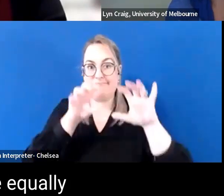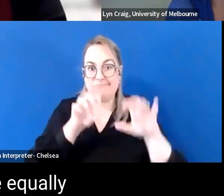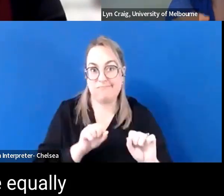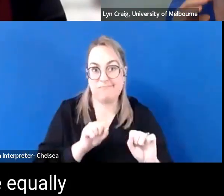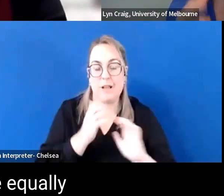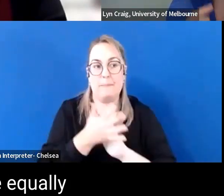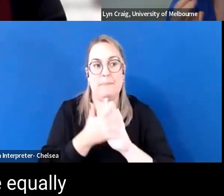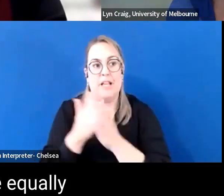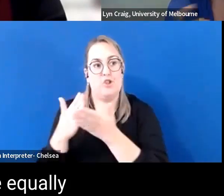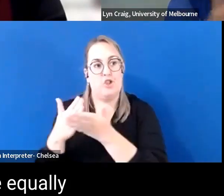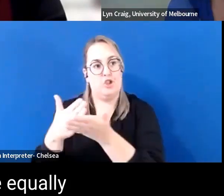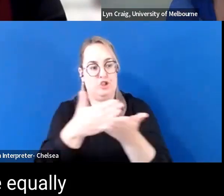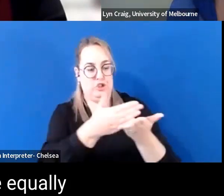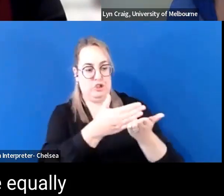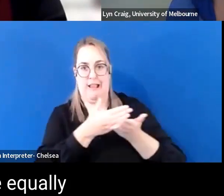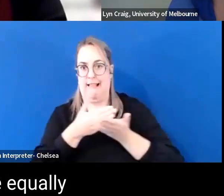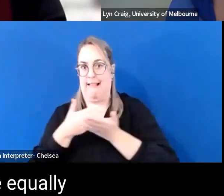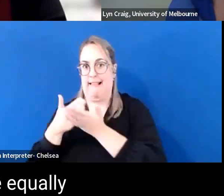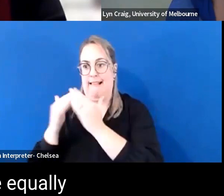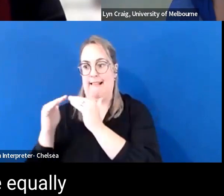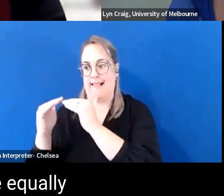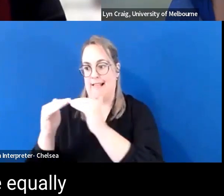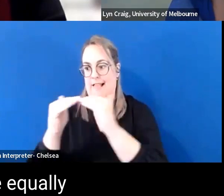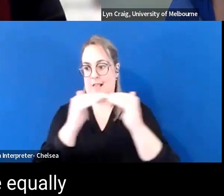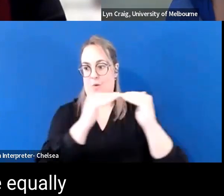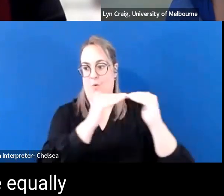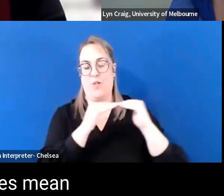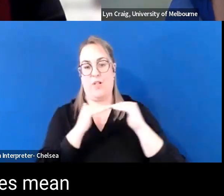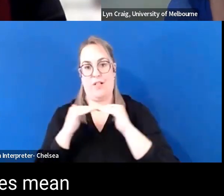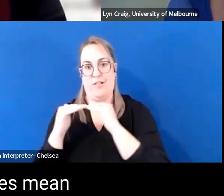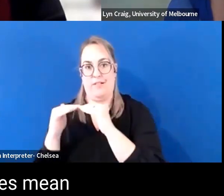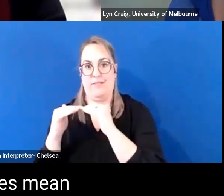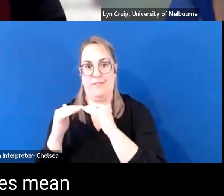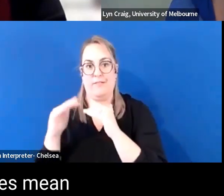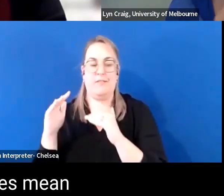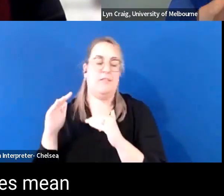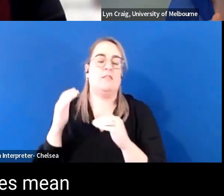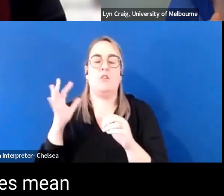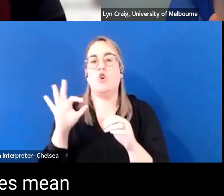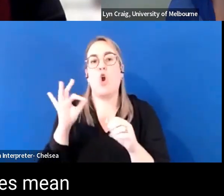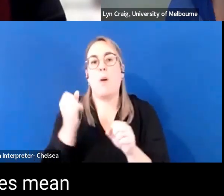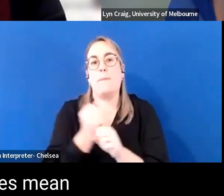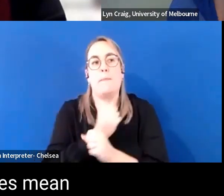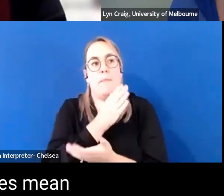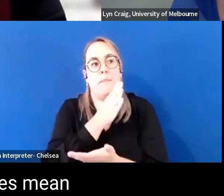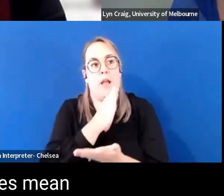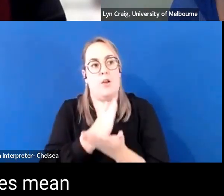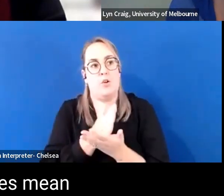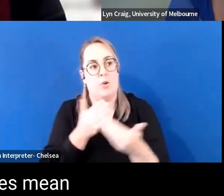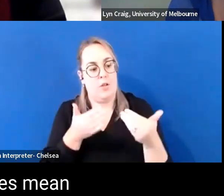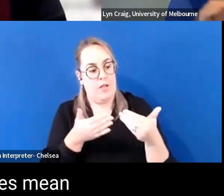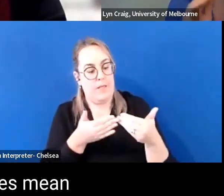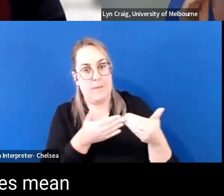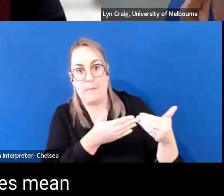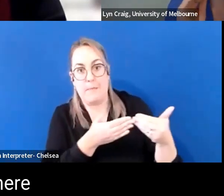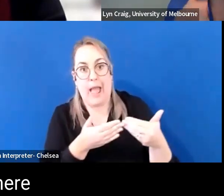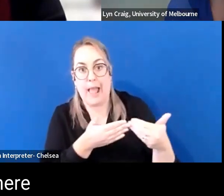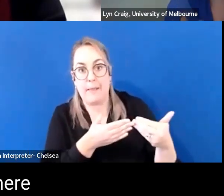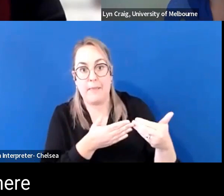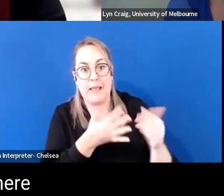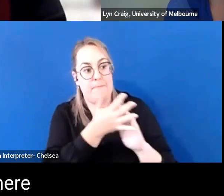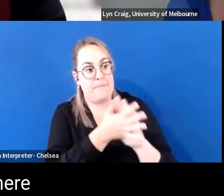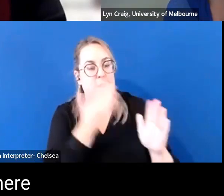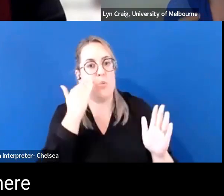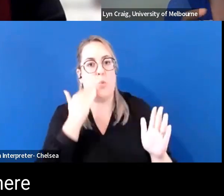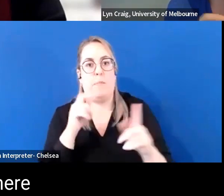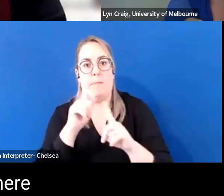shared more equally and not trying to make sure that that babies and men, women go part-time. I think there